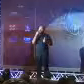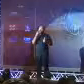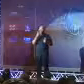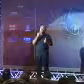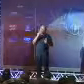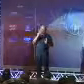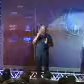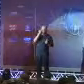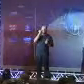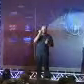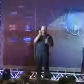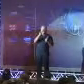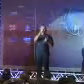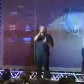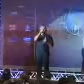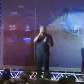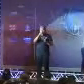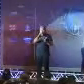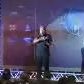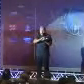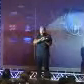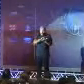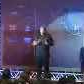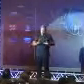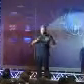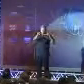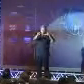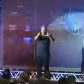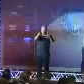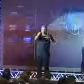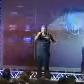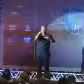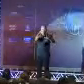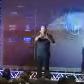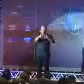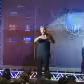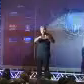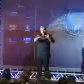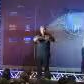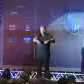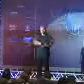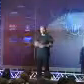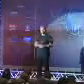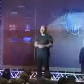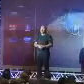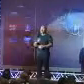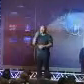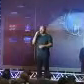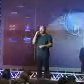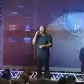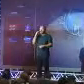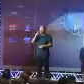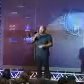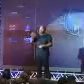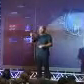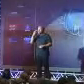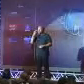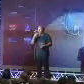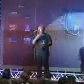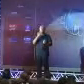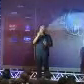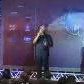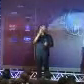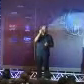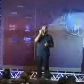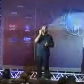any way they want to, and then we certify them so that business people will know that these people